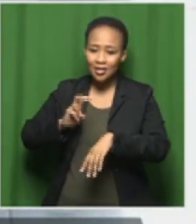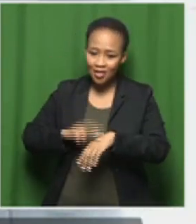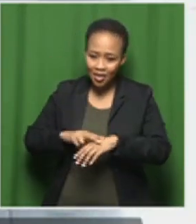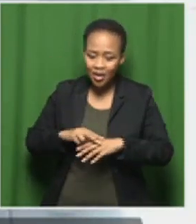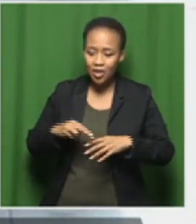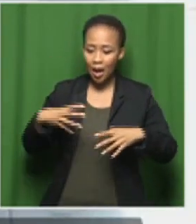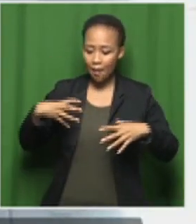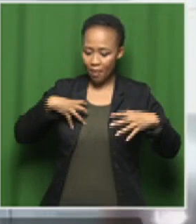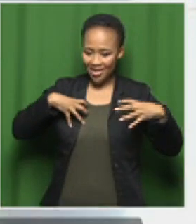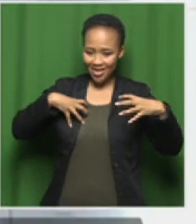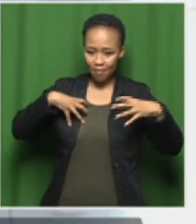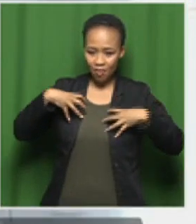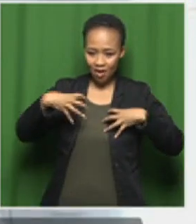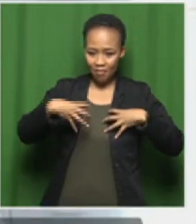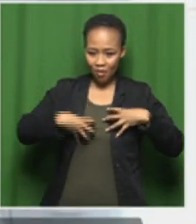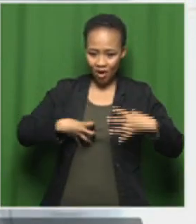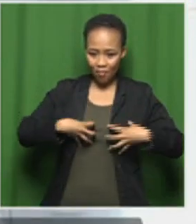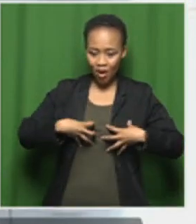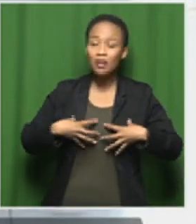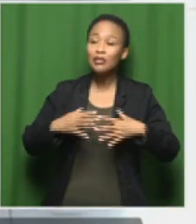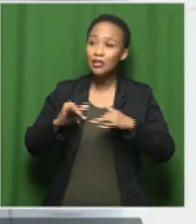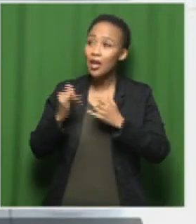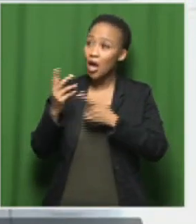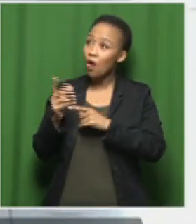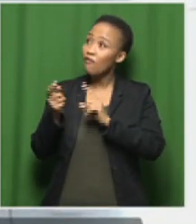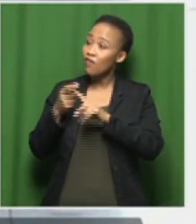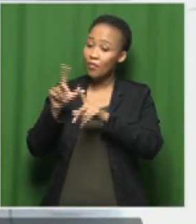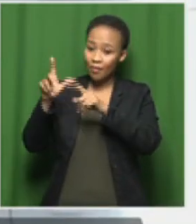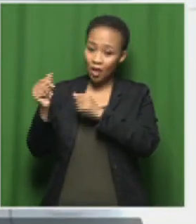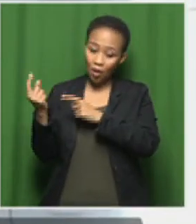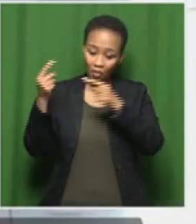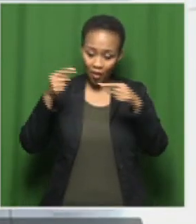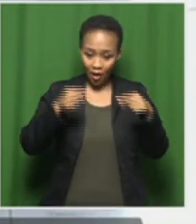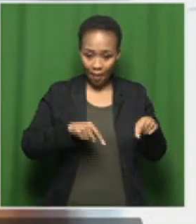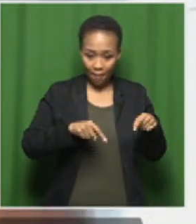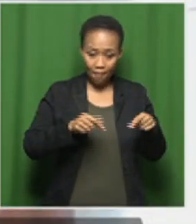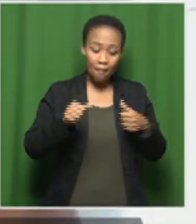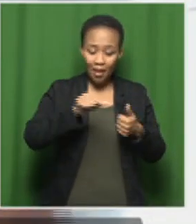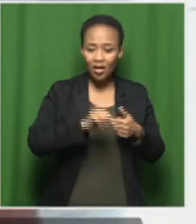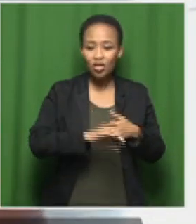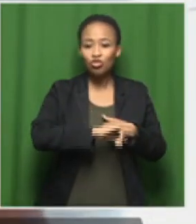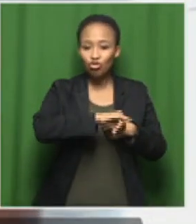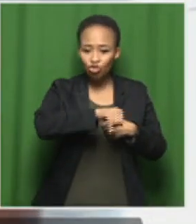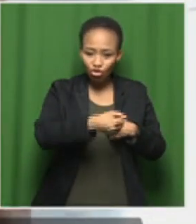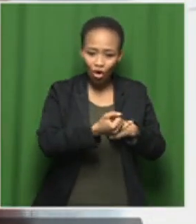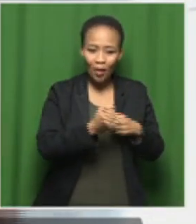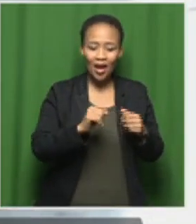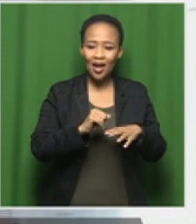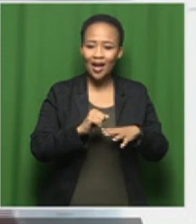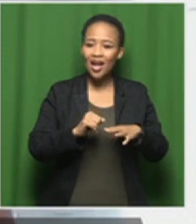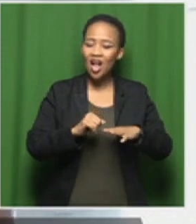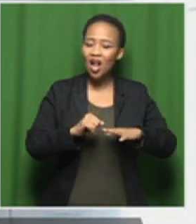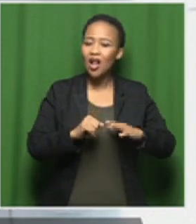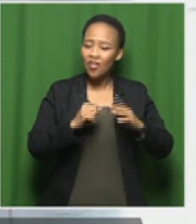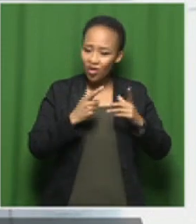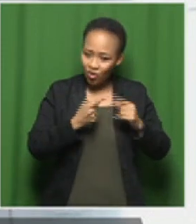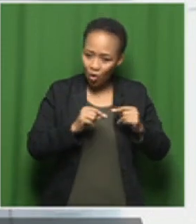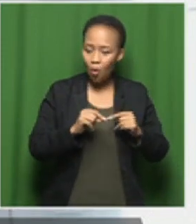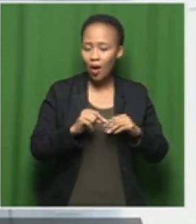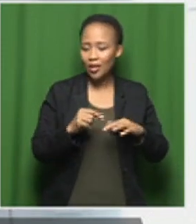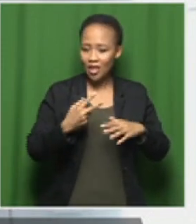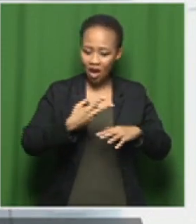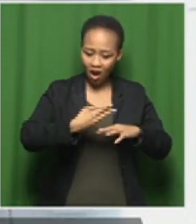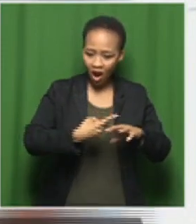with a dedicated team that comes back to Joburg and gets sort of cut into the pattern and then sewn up and